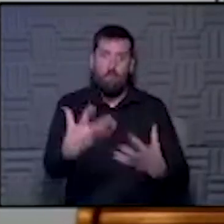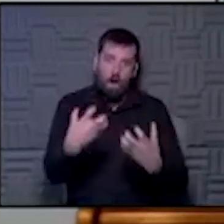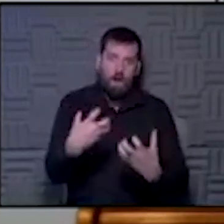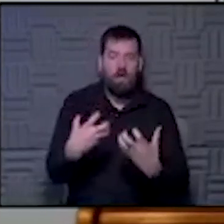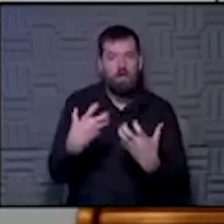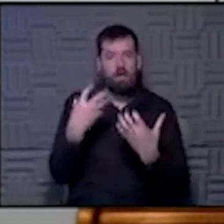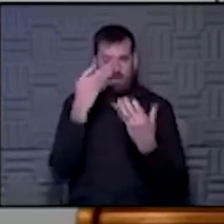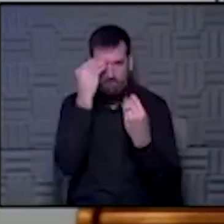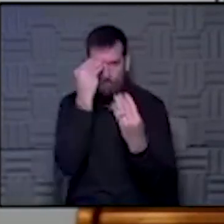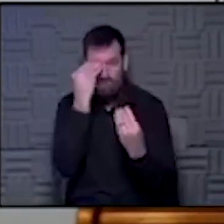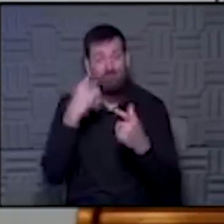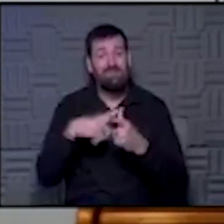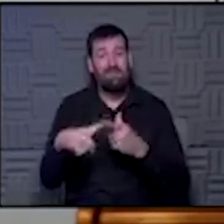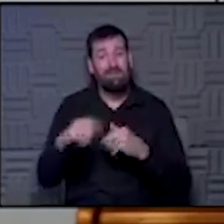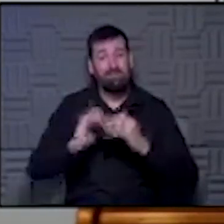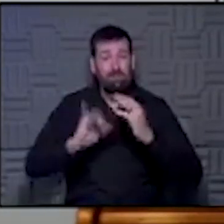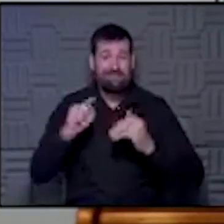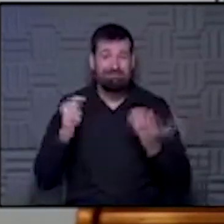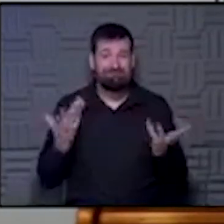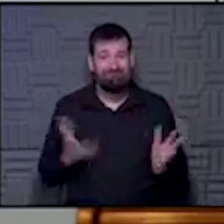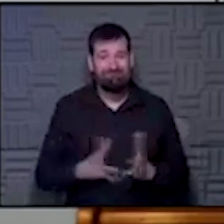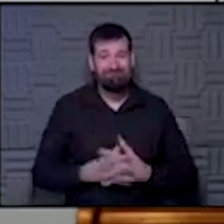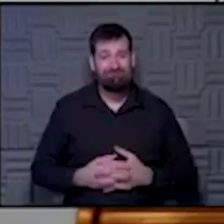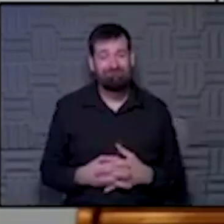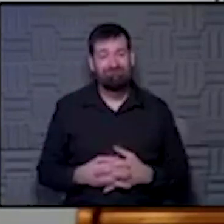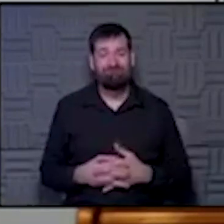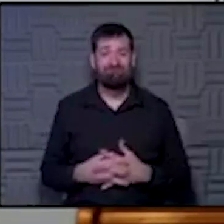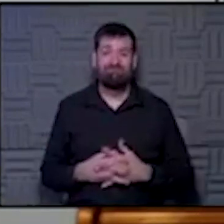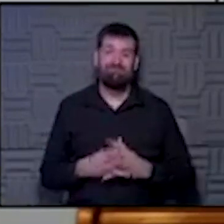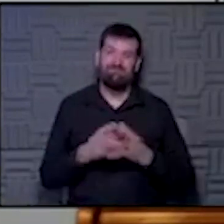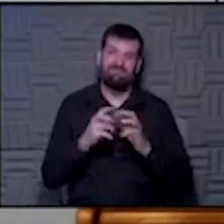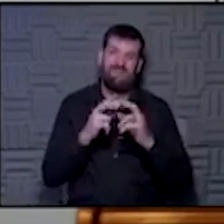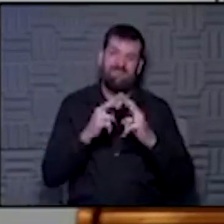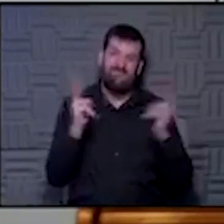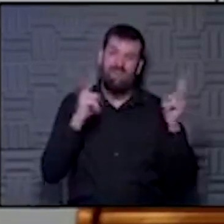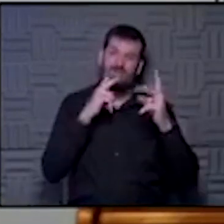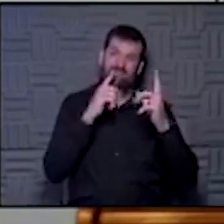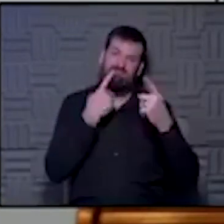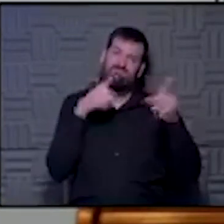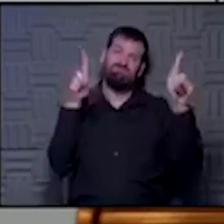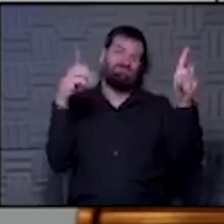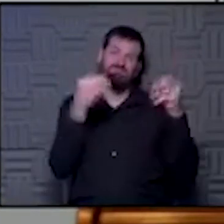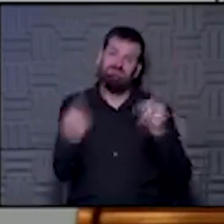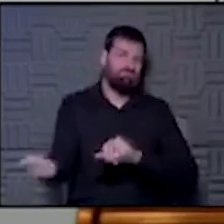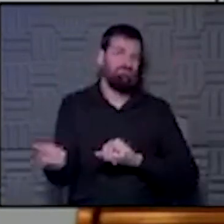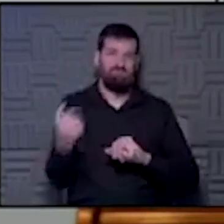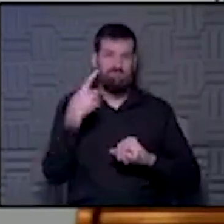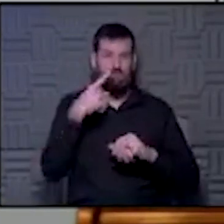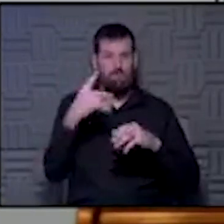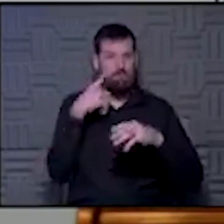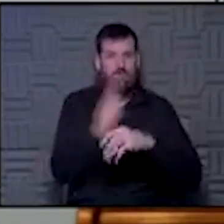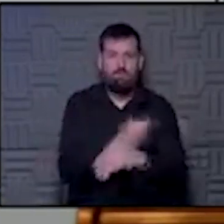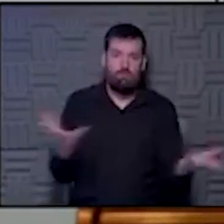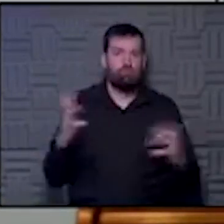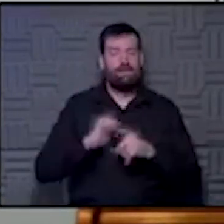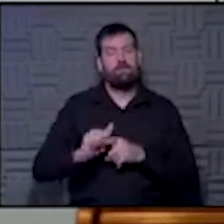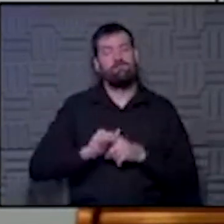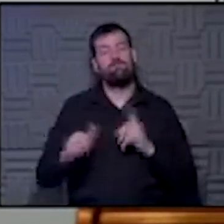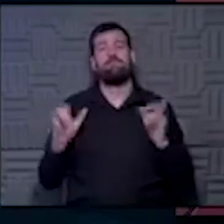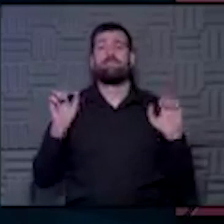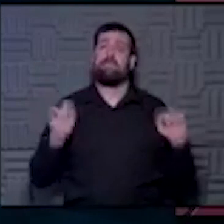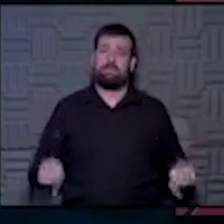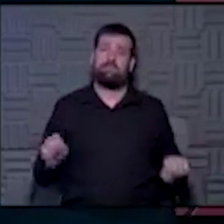information, and then we build it. It's very, very efficient in getting training out there. So absolutely, there's potential